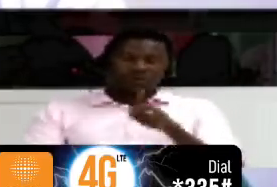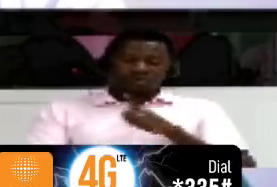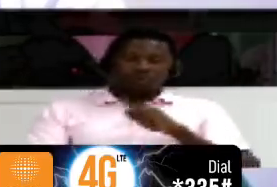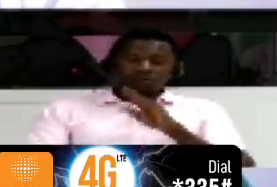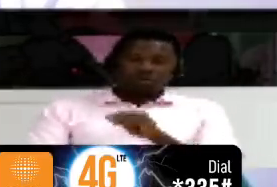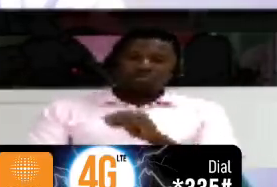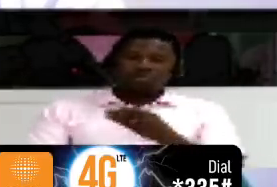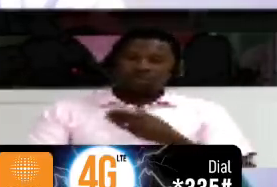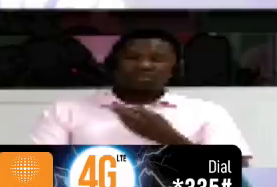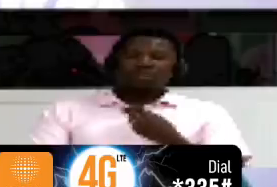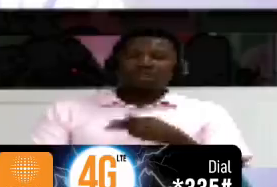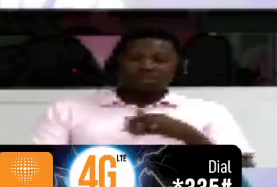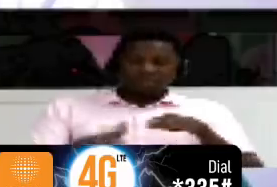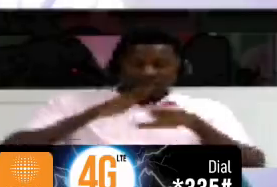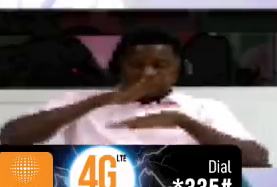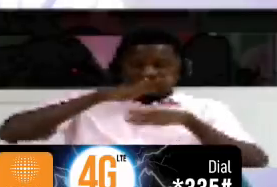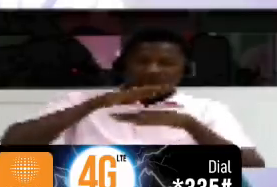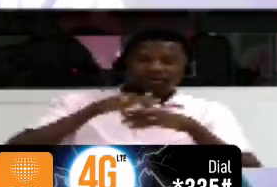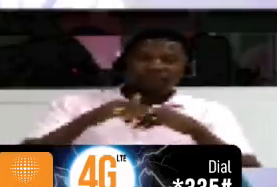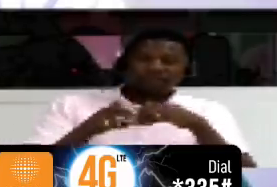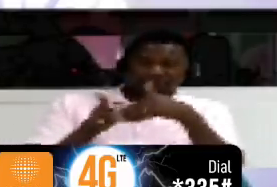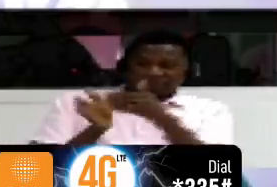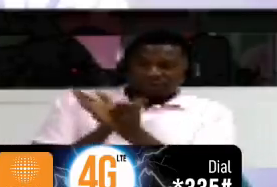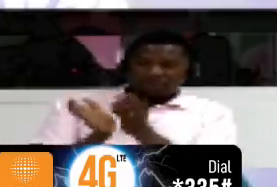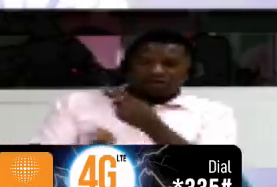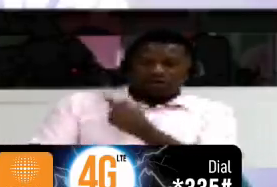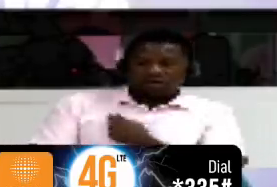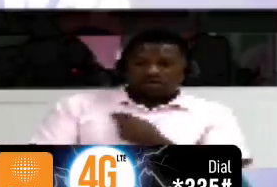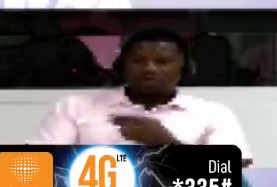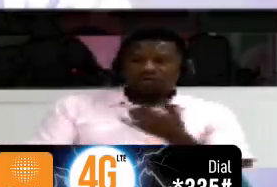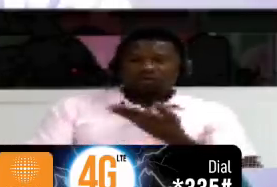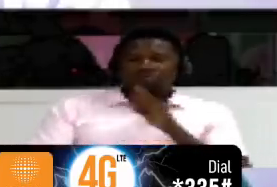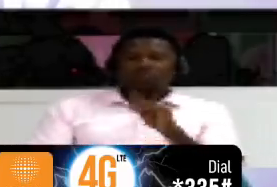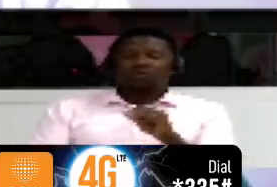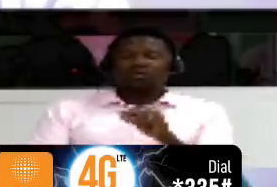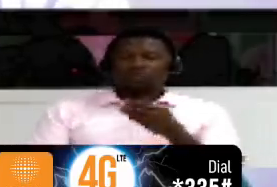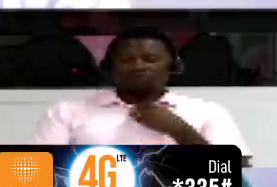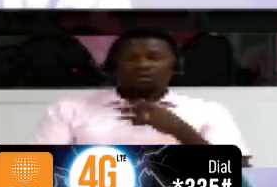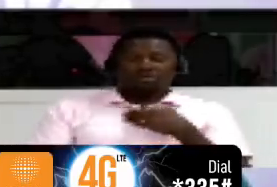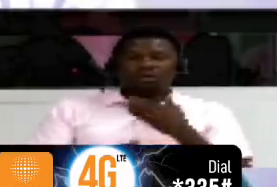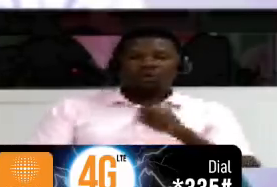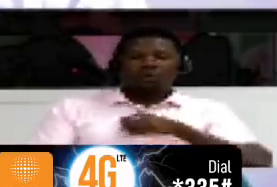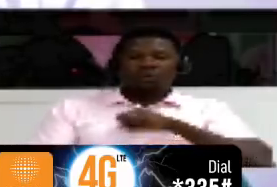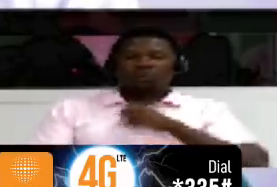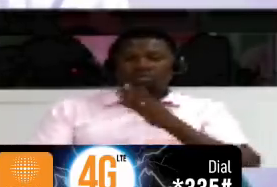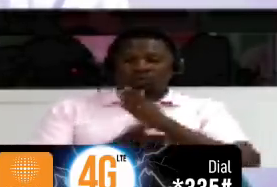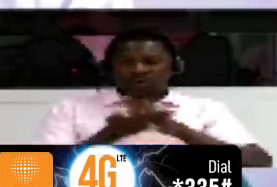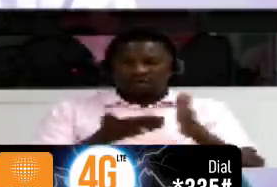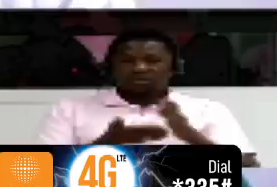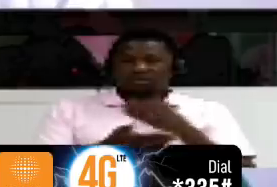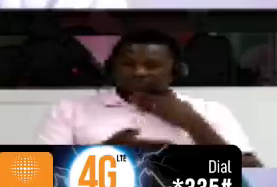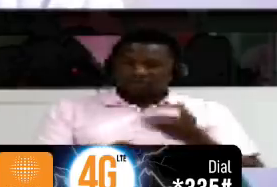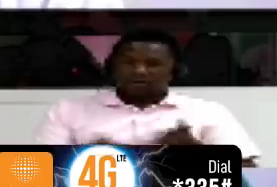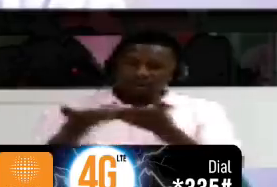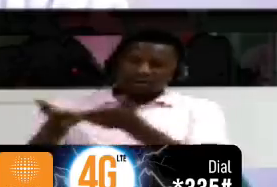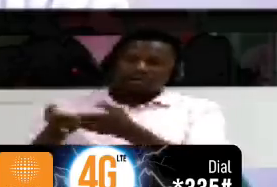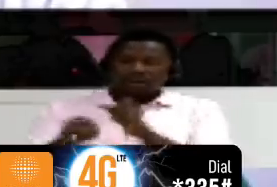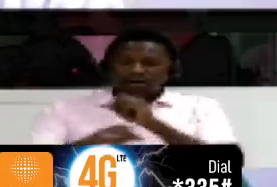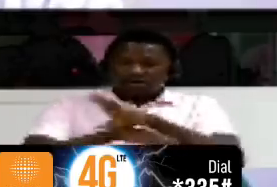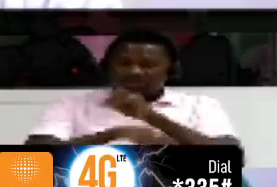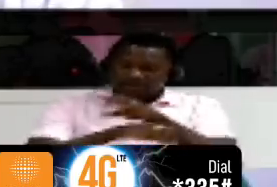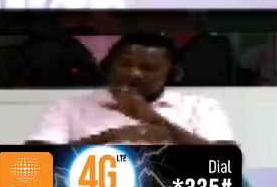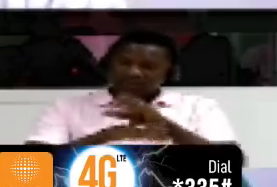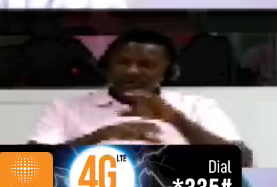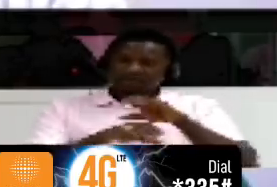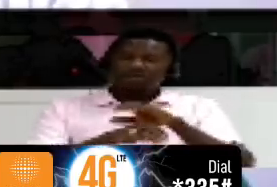of the sub-union, we do. And then wherein we did our own part, we have to hand it down to the advisory committee